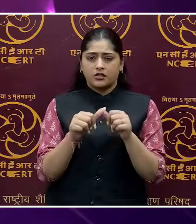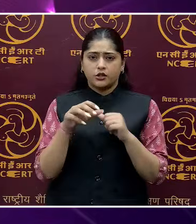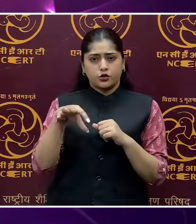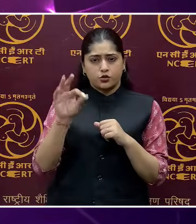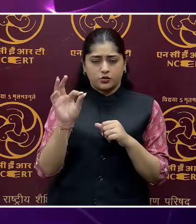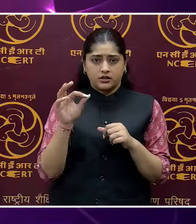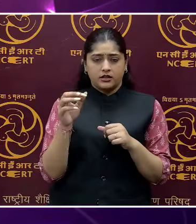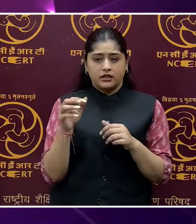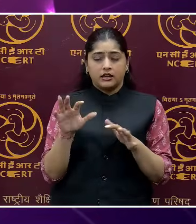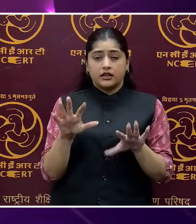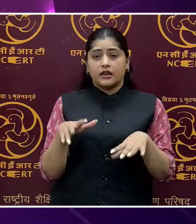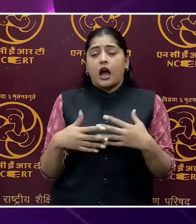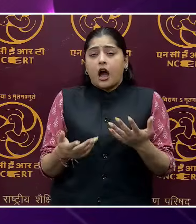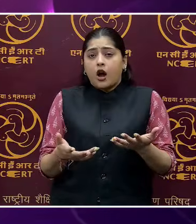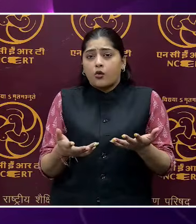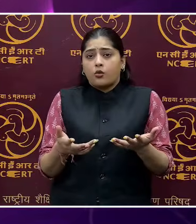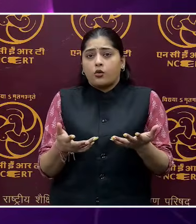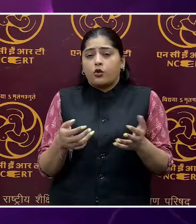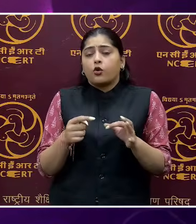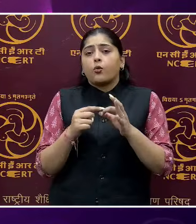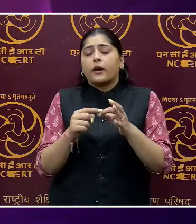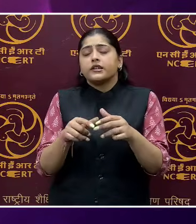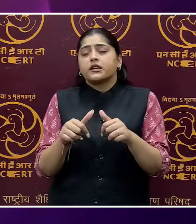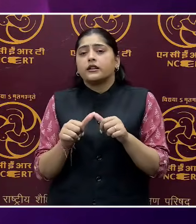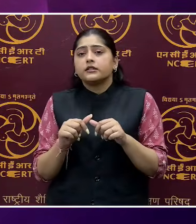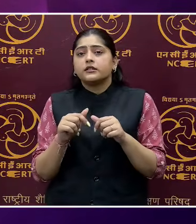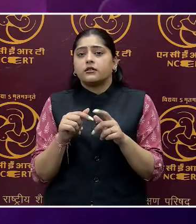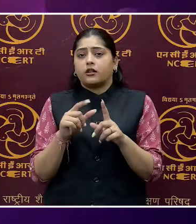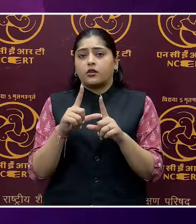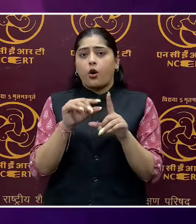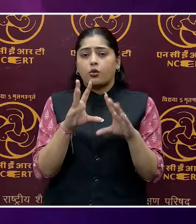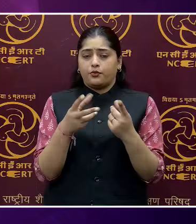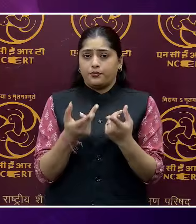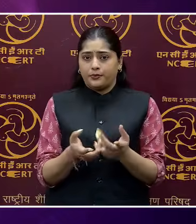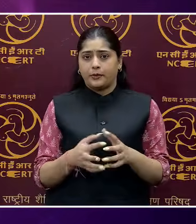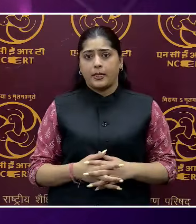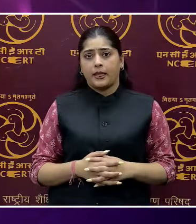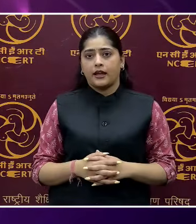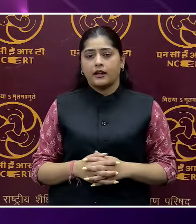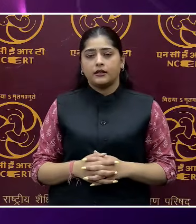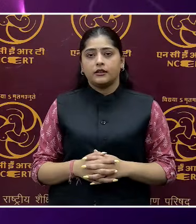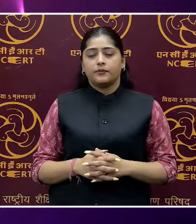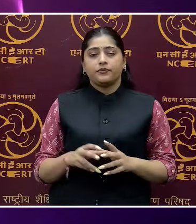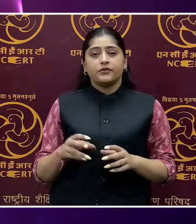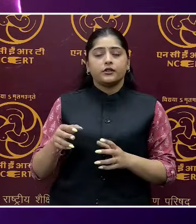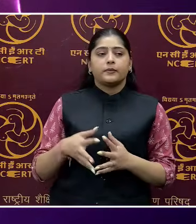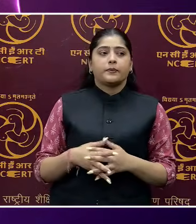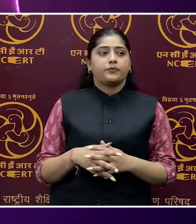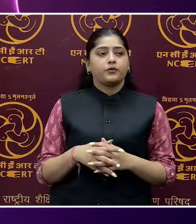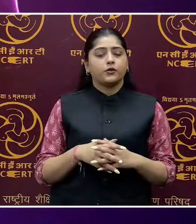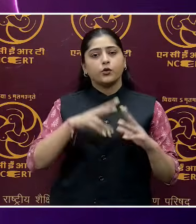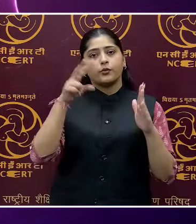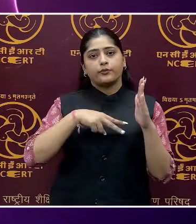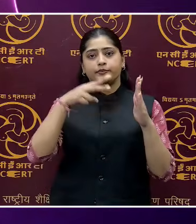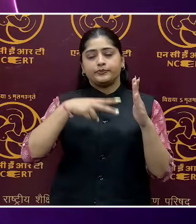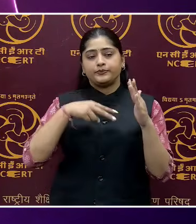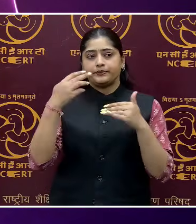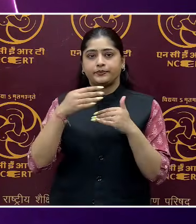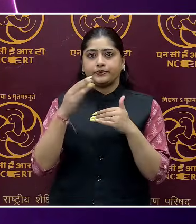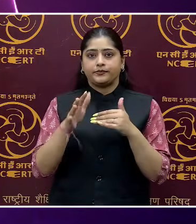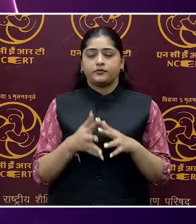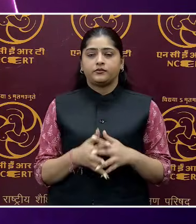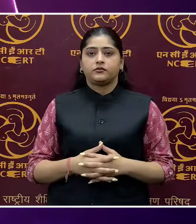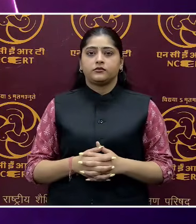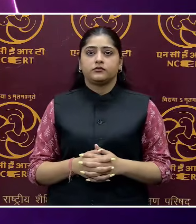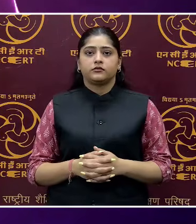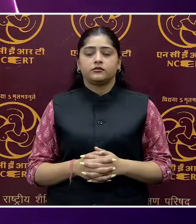show that there are some questions here in the self-evaluation. Gases have definite shape and no definite volume, definite shape and definite